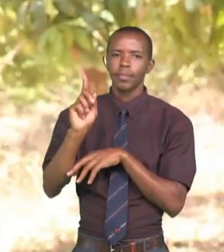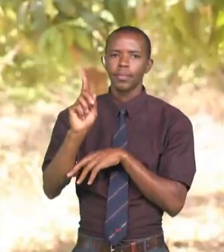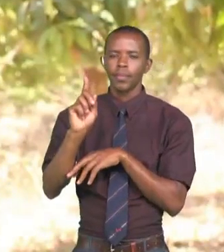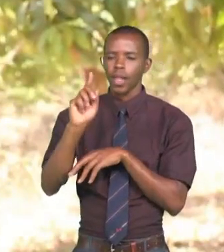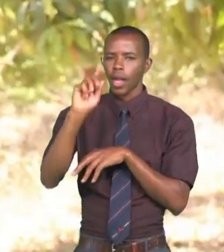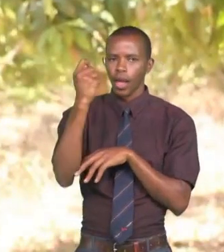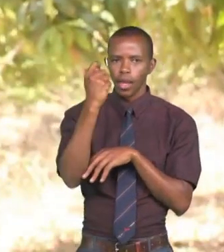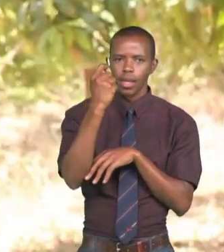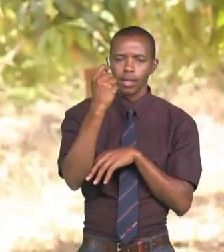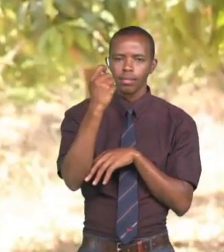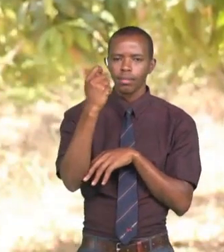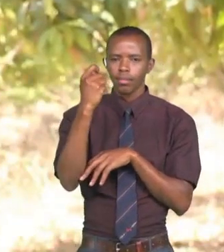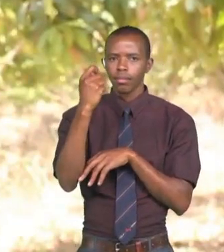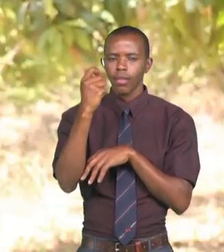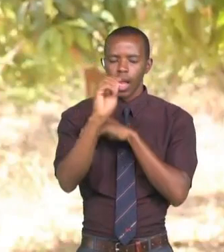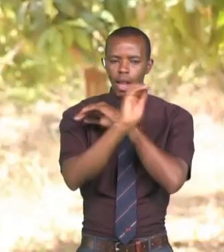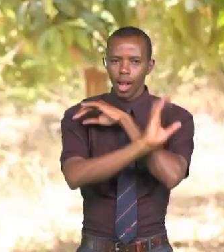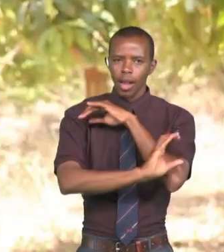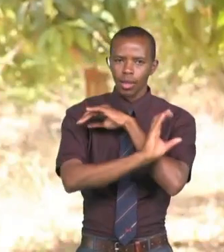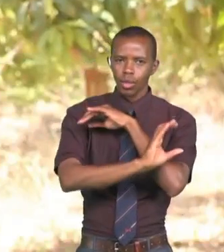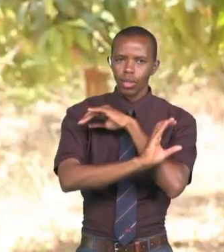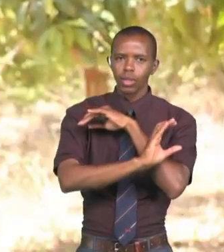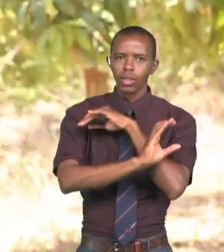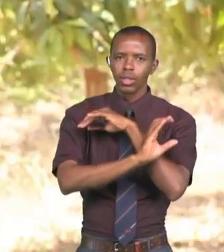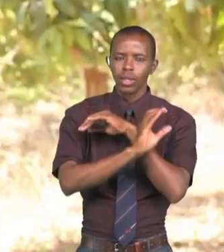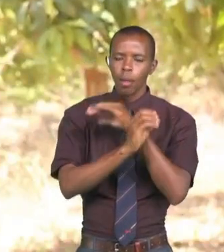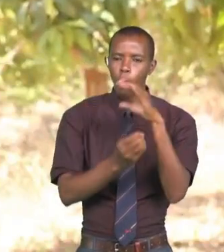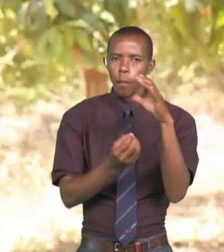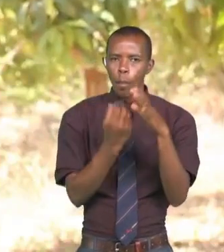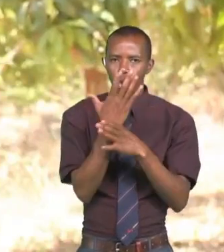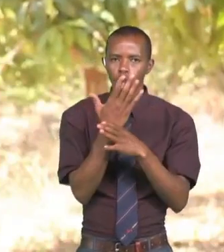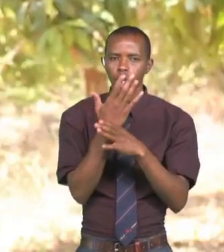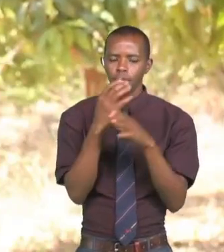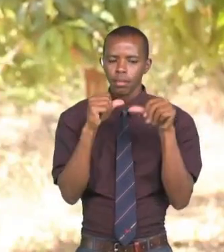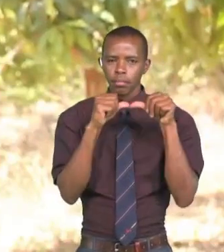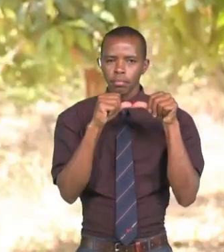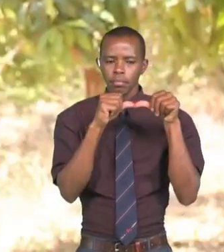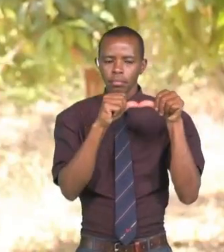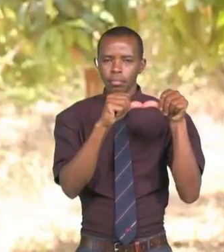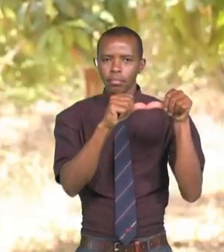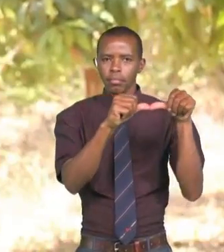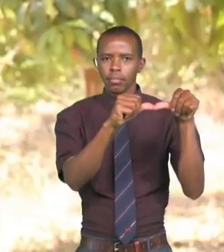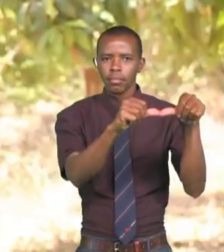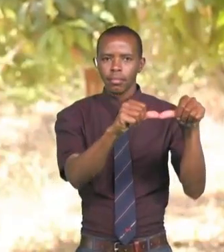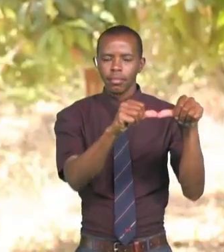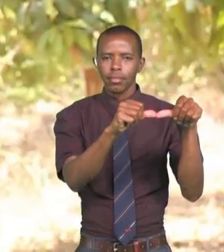Kenya as a country can, the products can continue maintaining